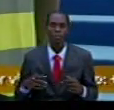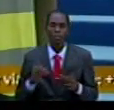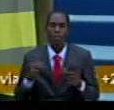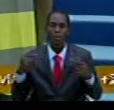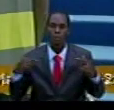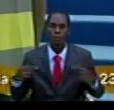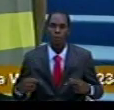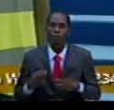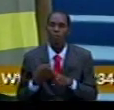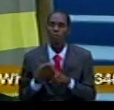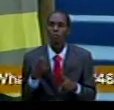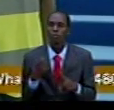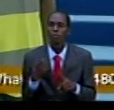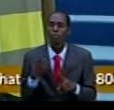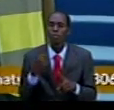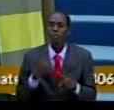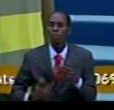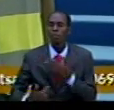the back